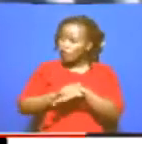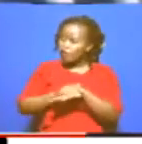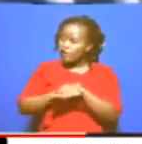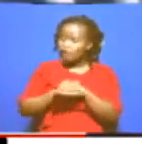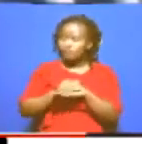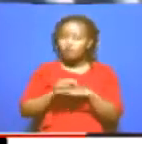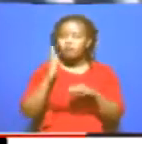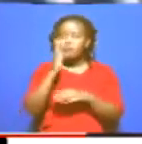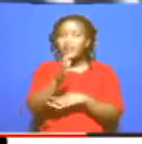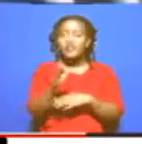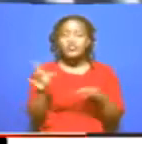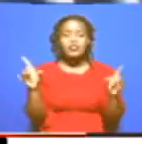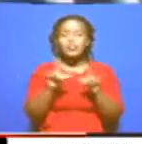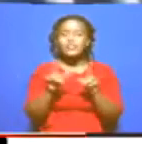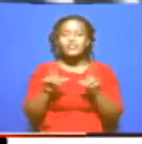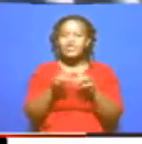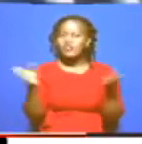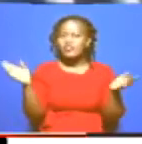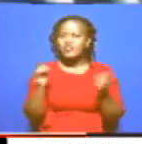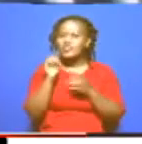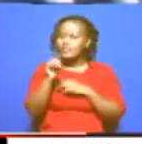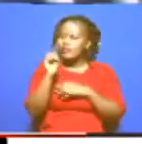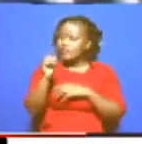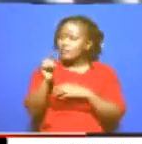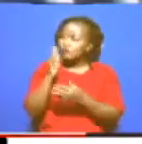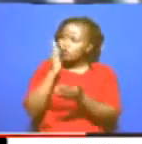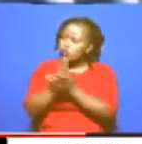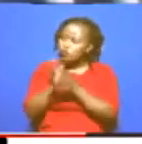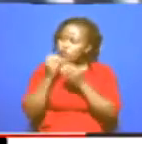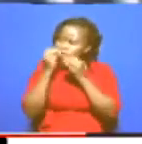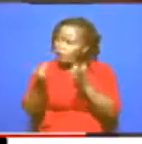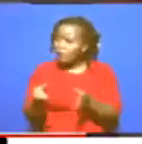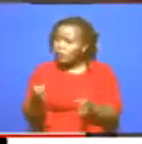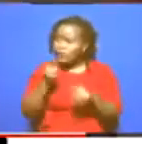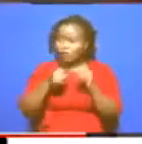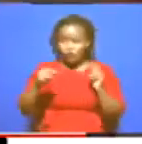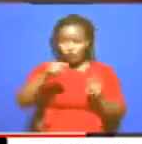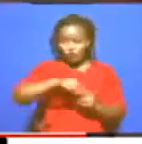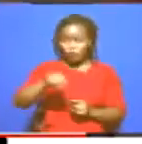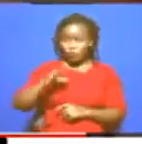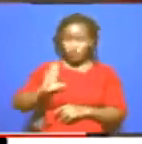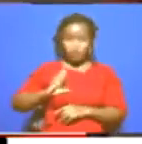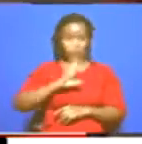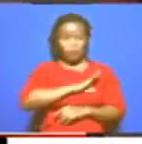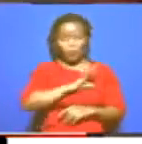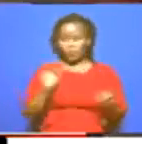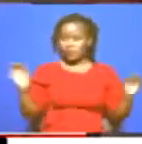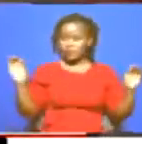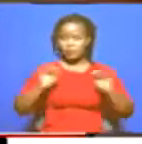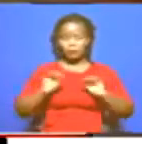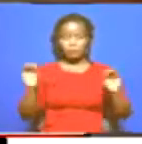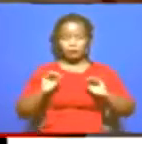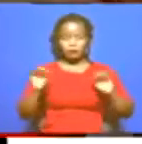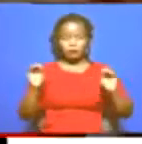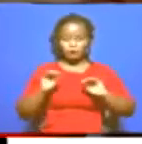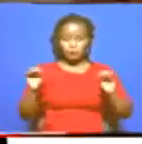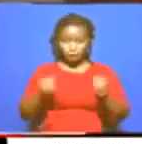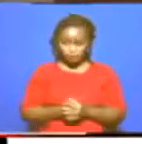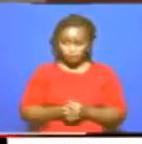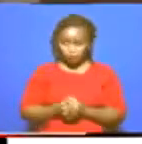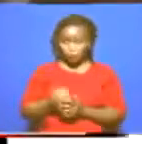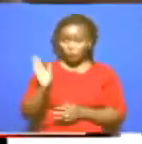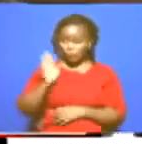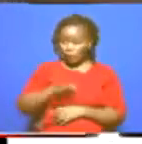direct tickets is not information that has come from the board. Speaking at Chungwa House, Muma said